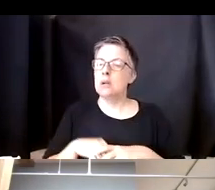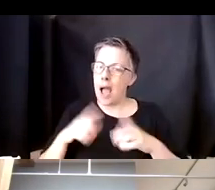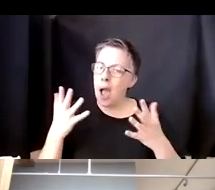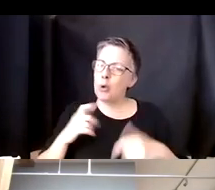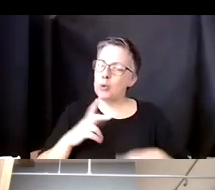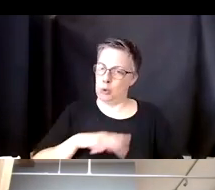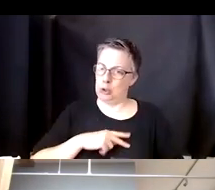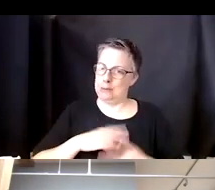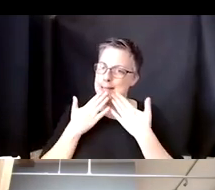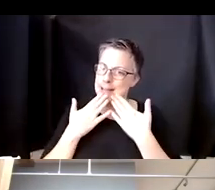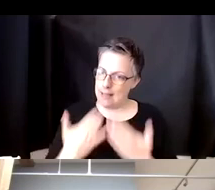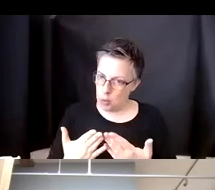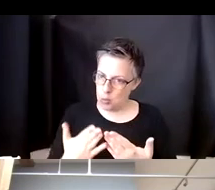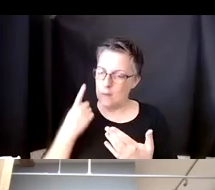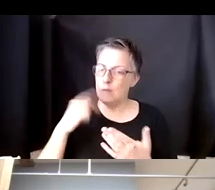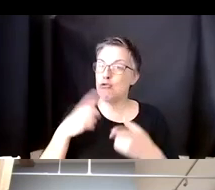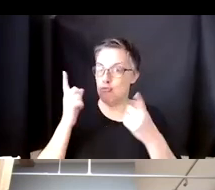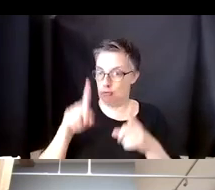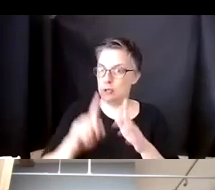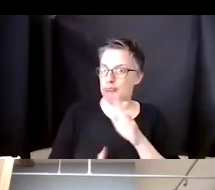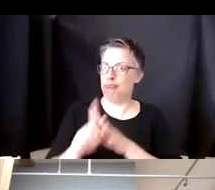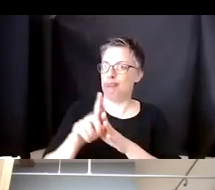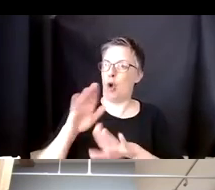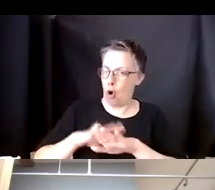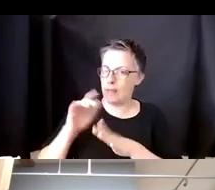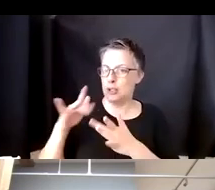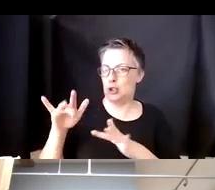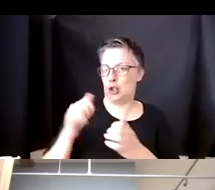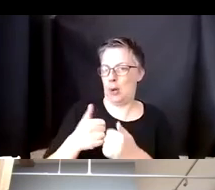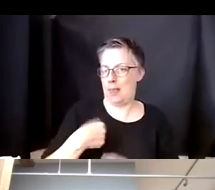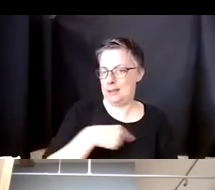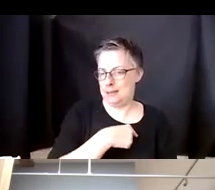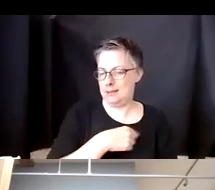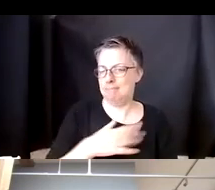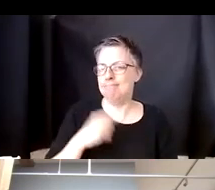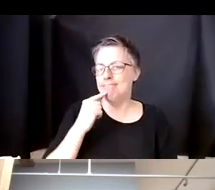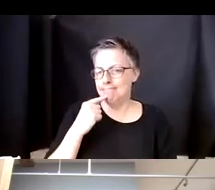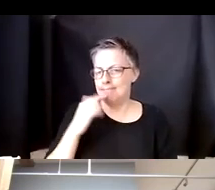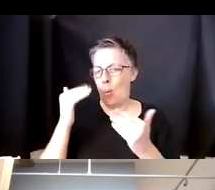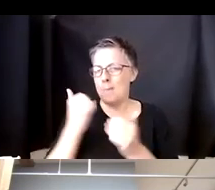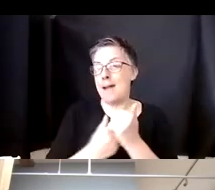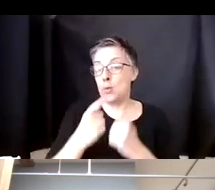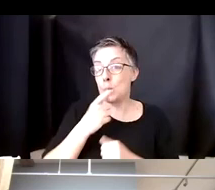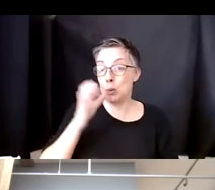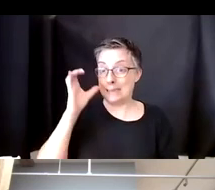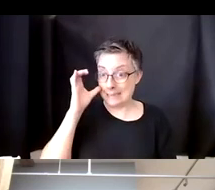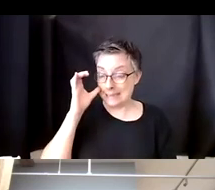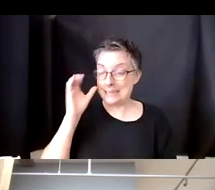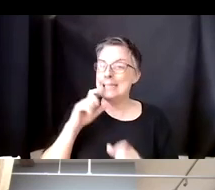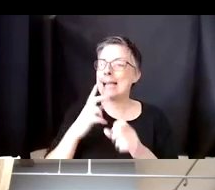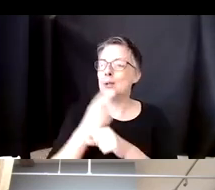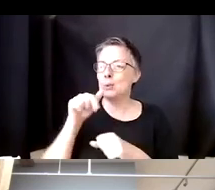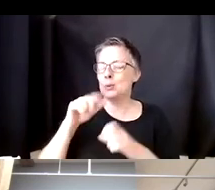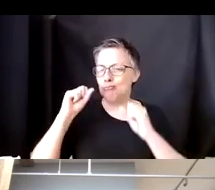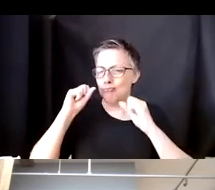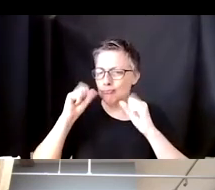personally thank you for agreeing to come on this journey with us, and I sincerely hope that everyone listening is able to use this incredible